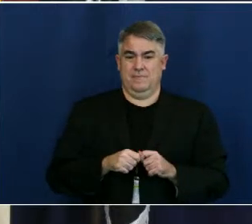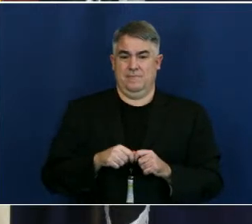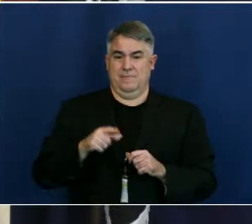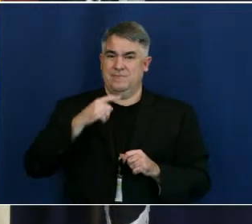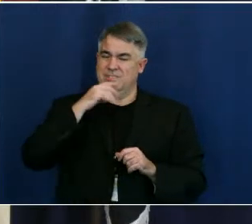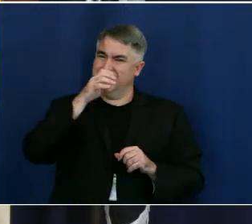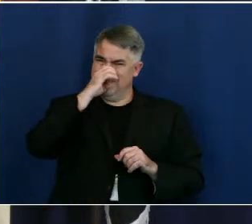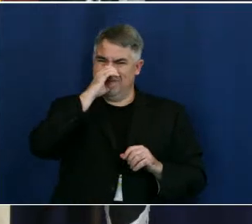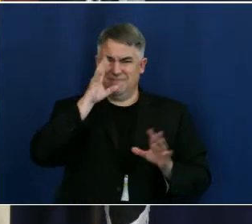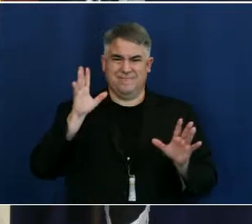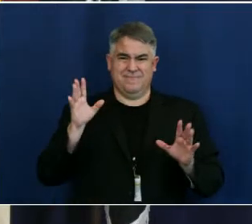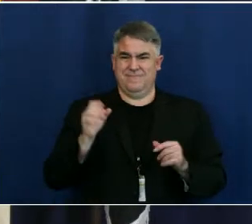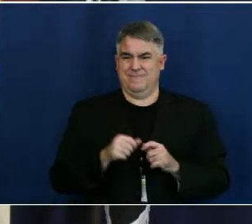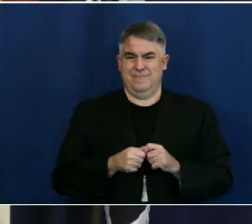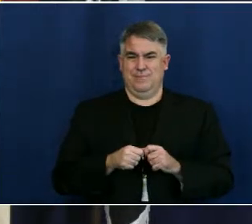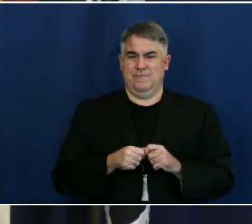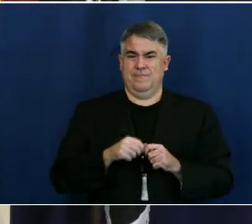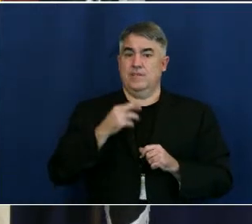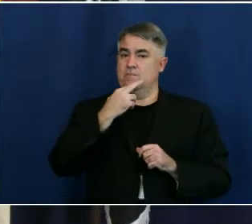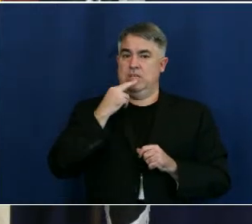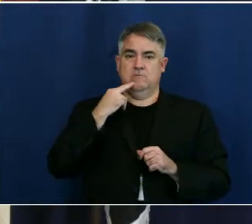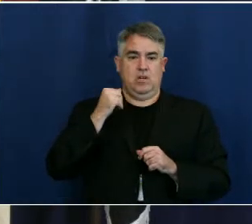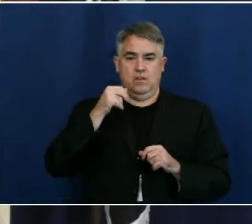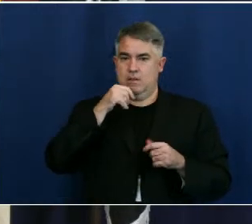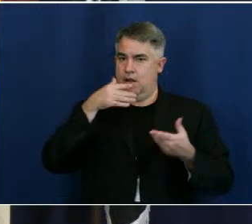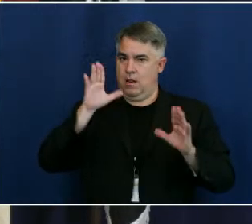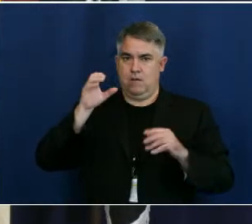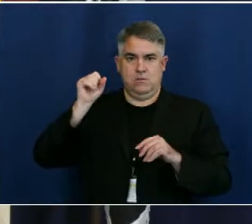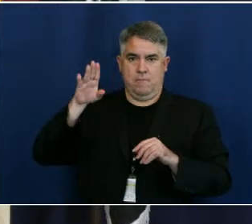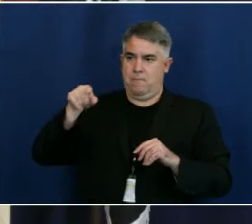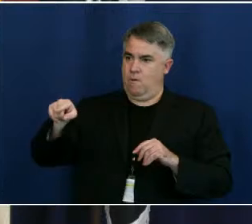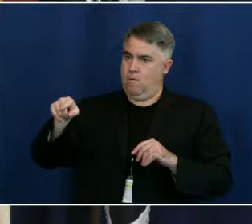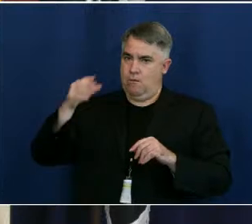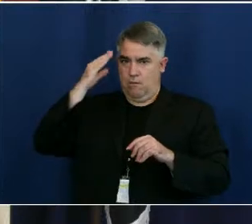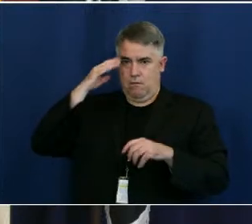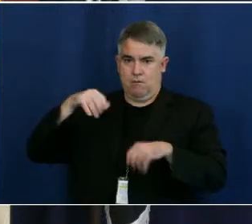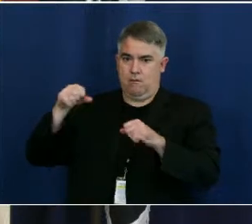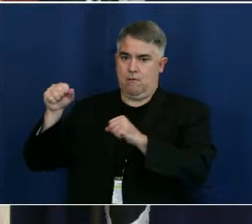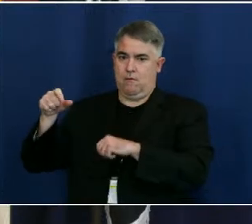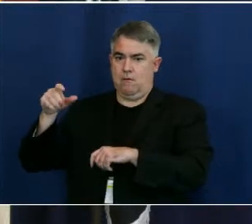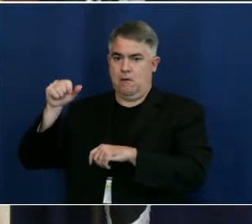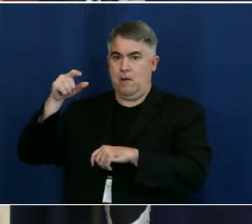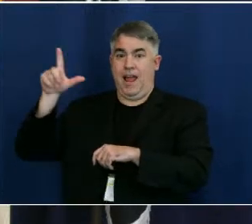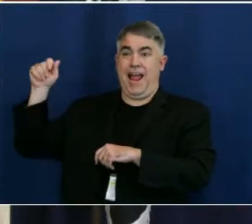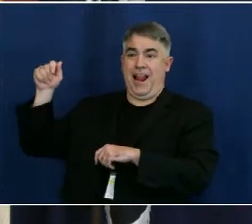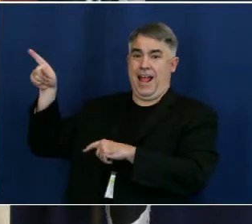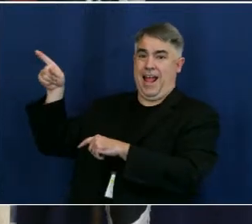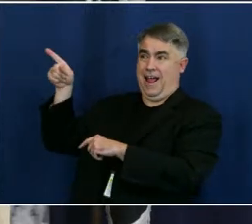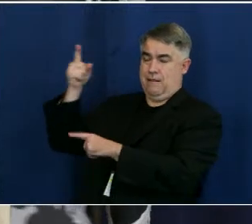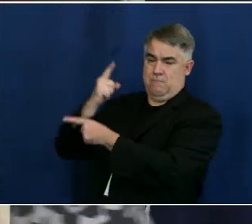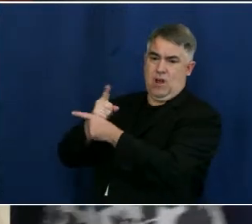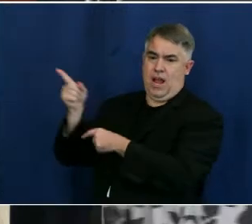perfect sense. We have not issued such guidance, but we will consider it.